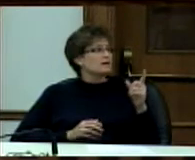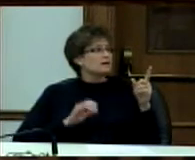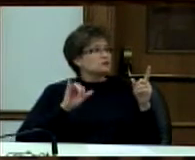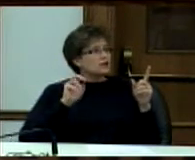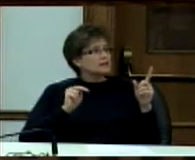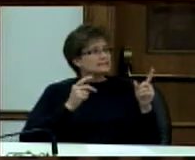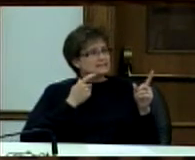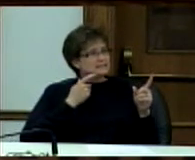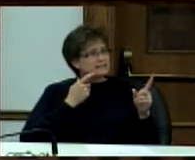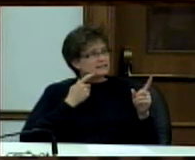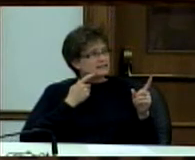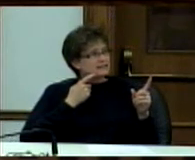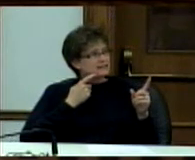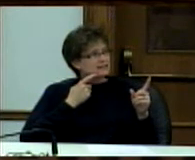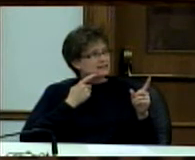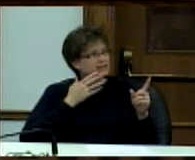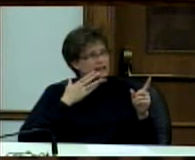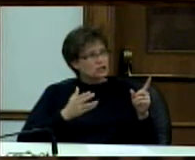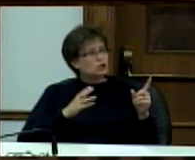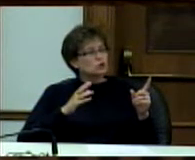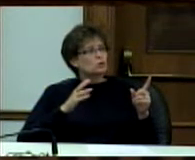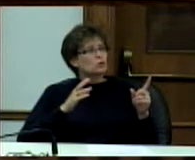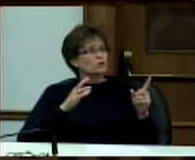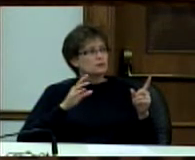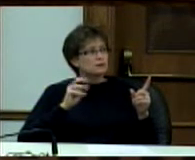Thank you, Mr. Gasper. Any